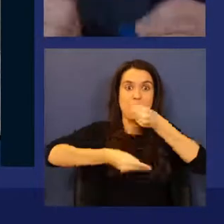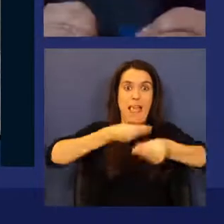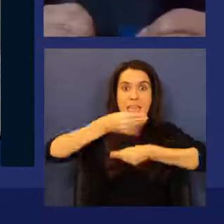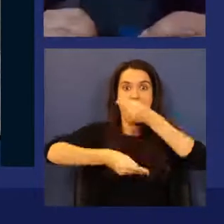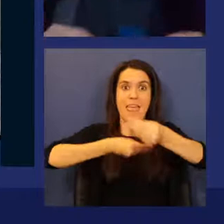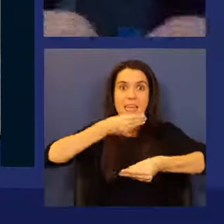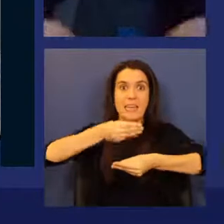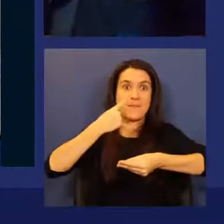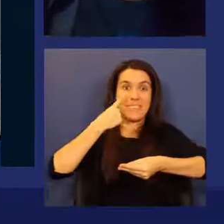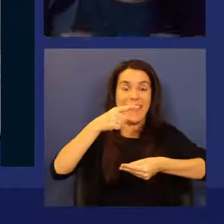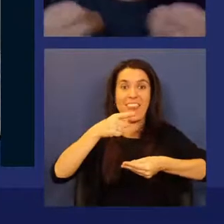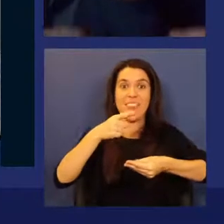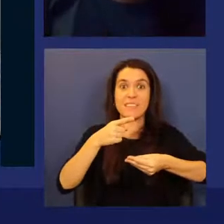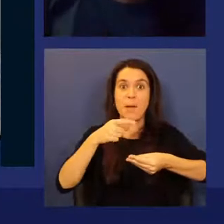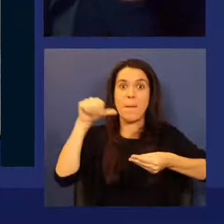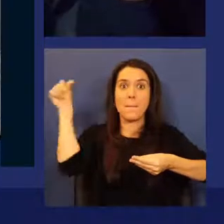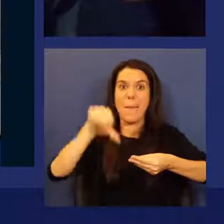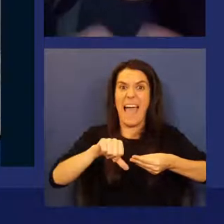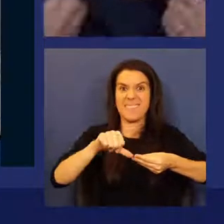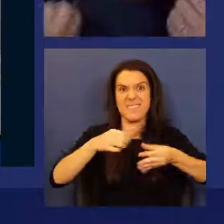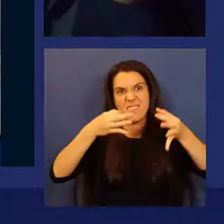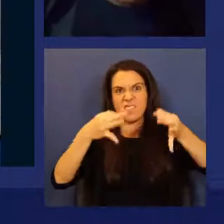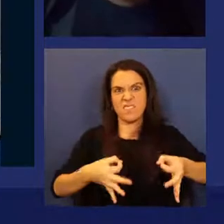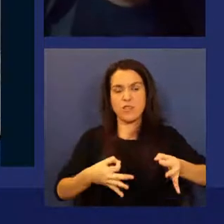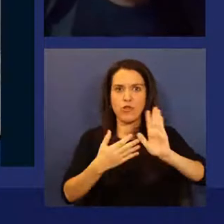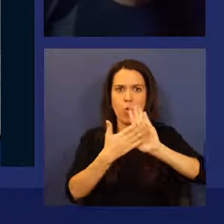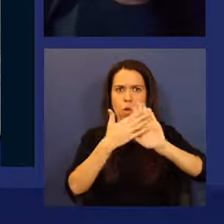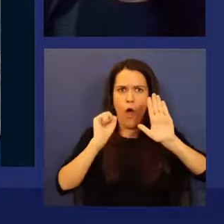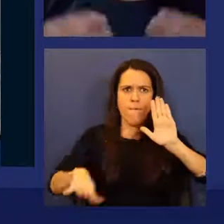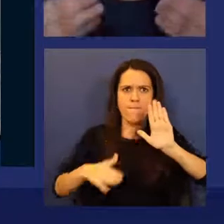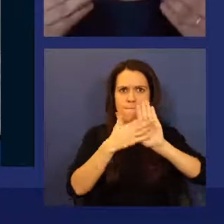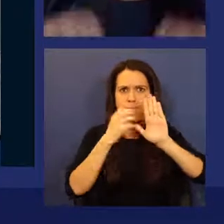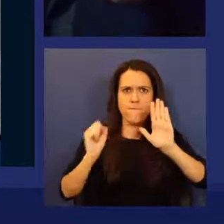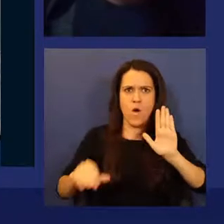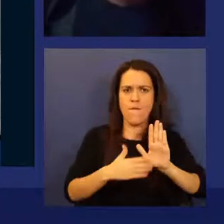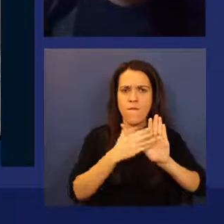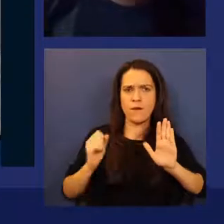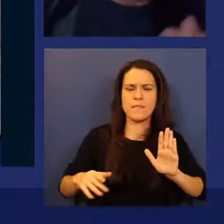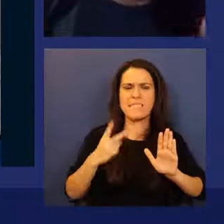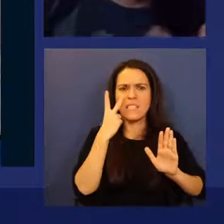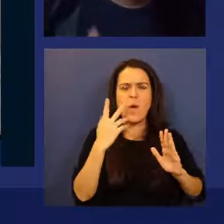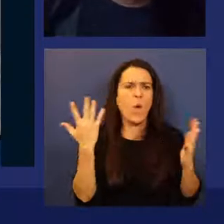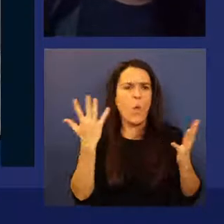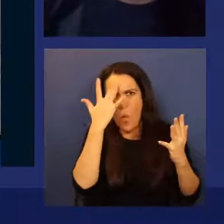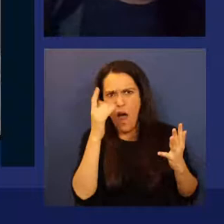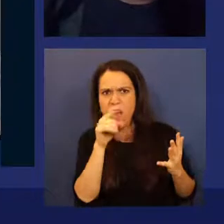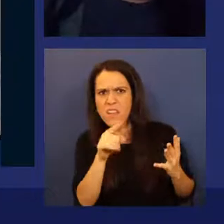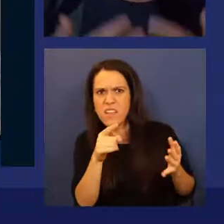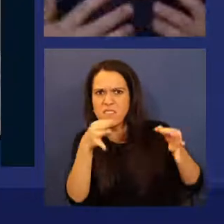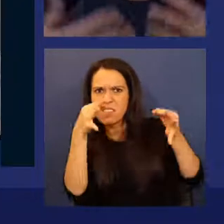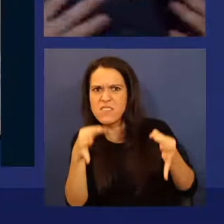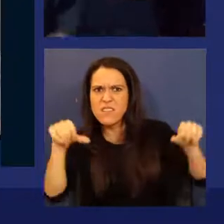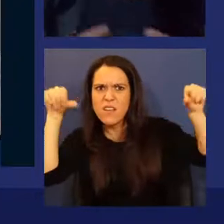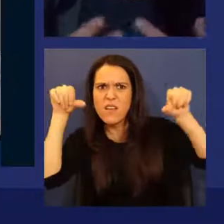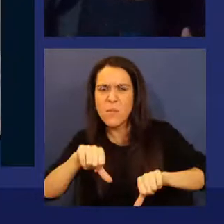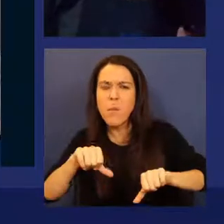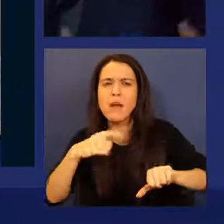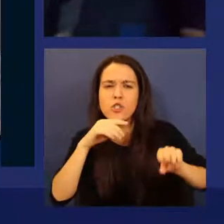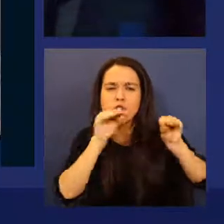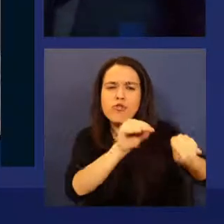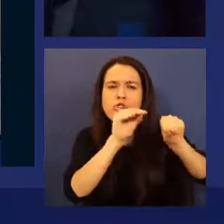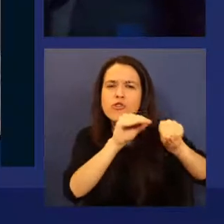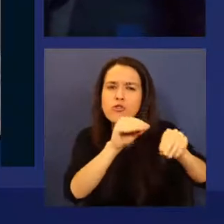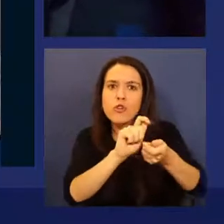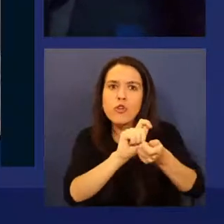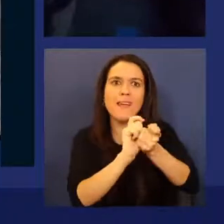those bad decisions, figure out why the model made that decision, and train it to make a better one. And that really